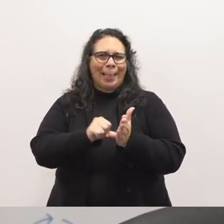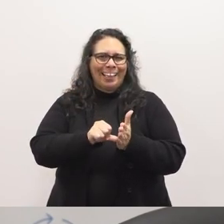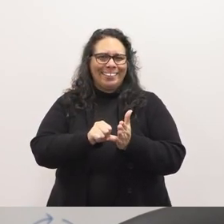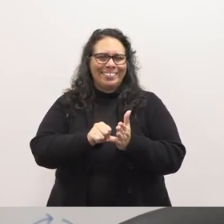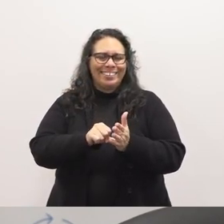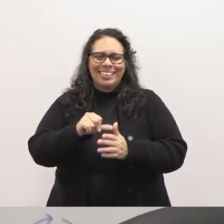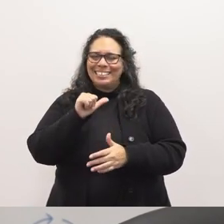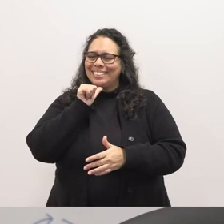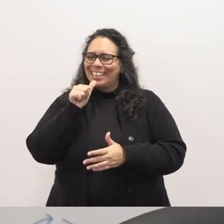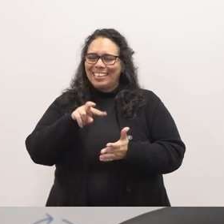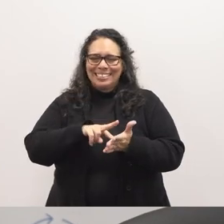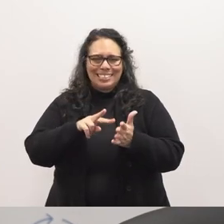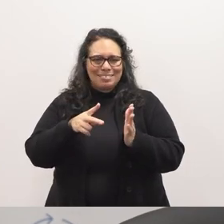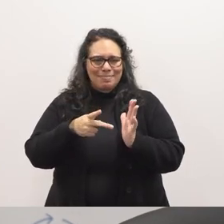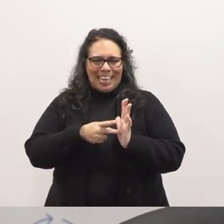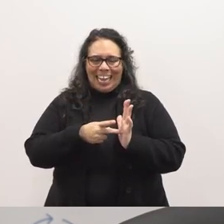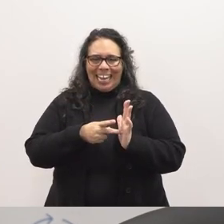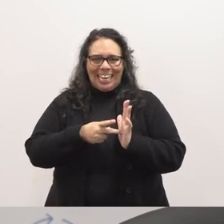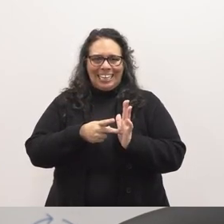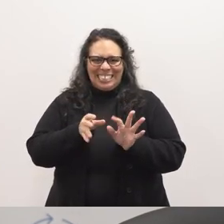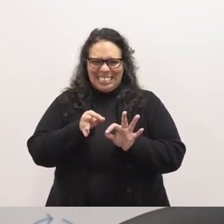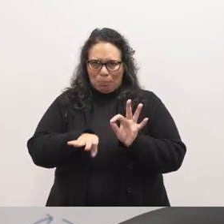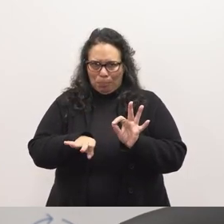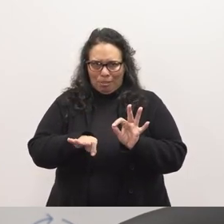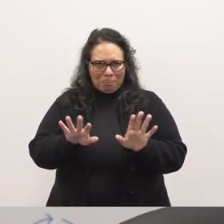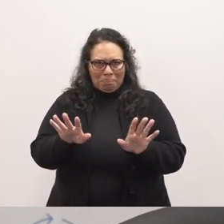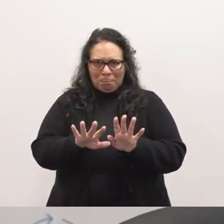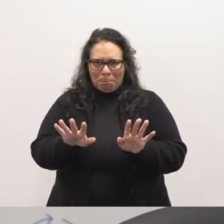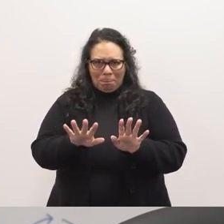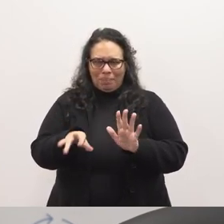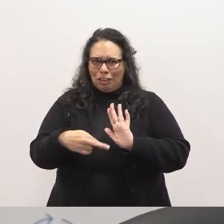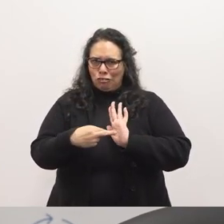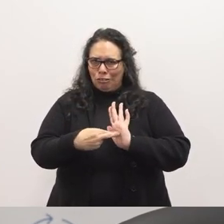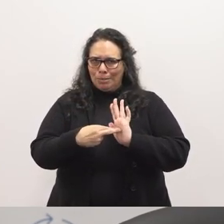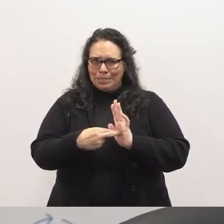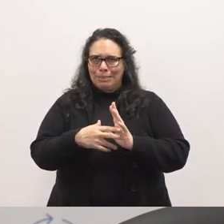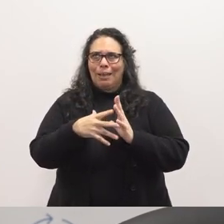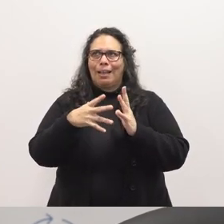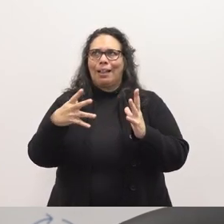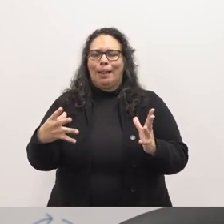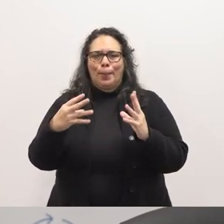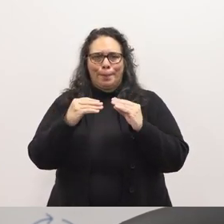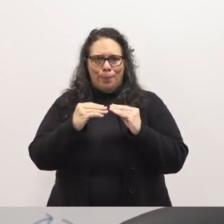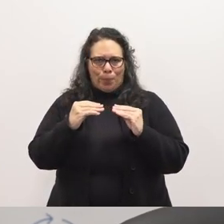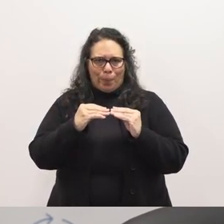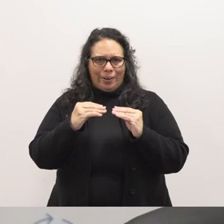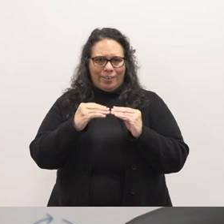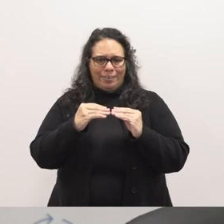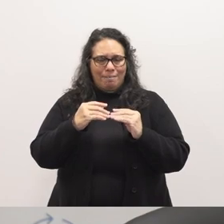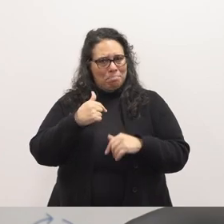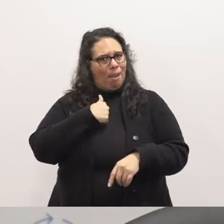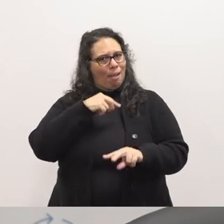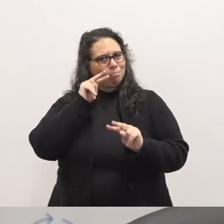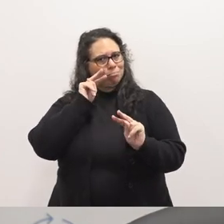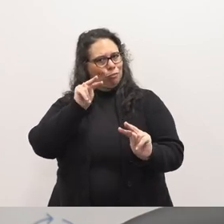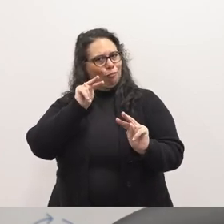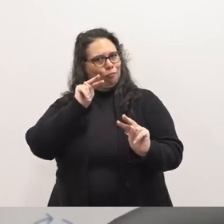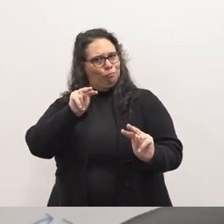it's as simple as that, that it represents so much more. And I look forward to